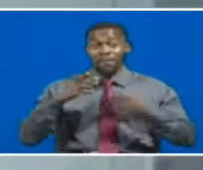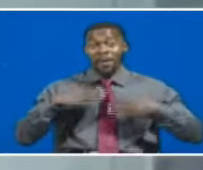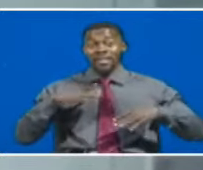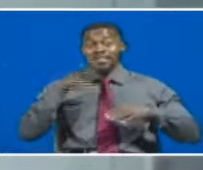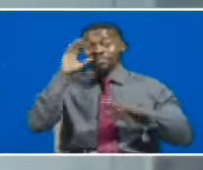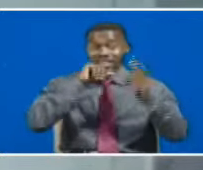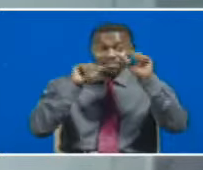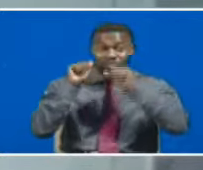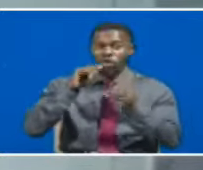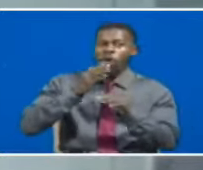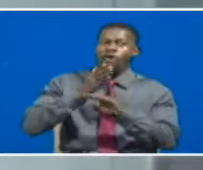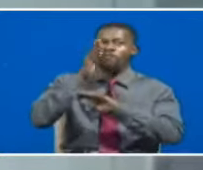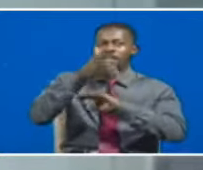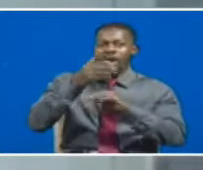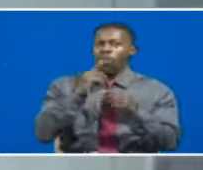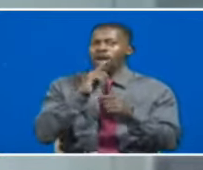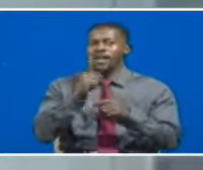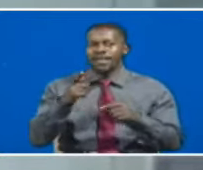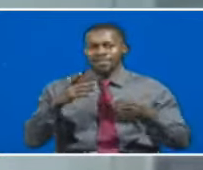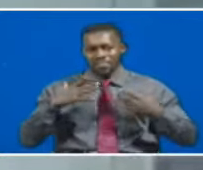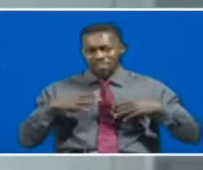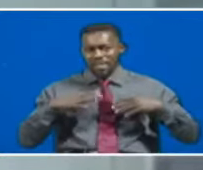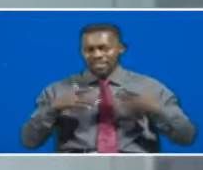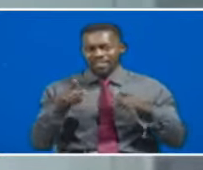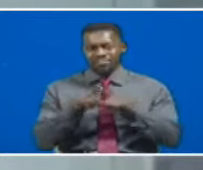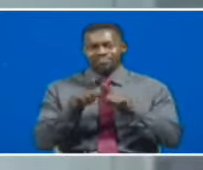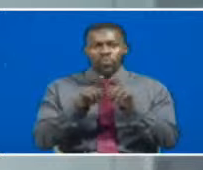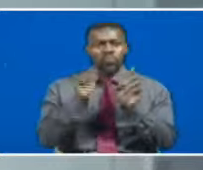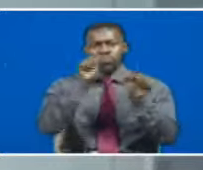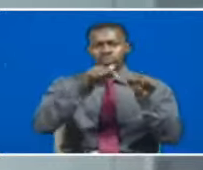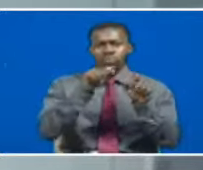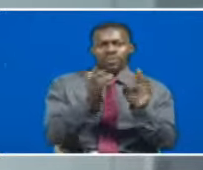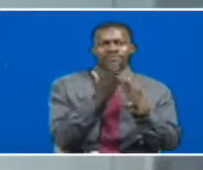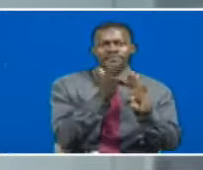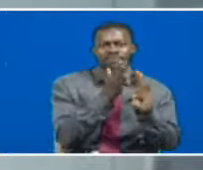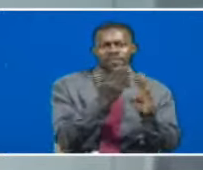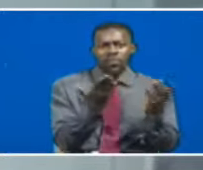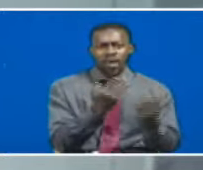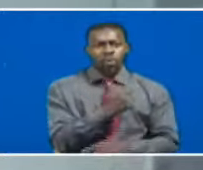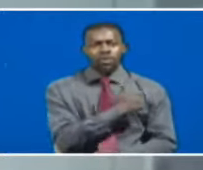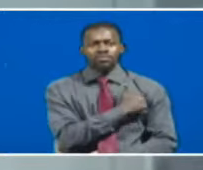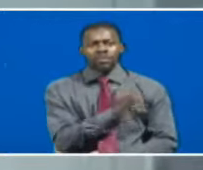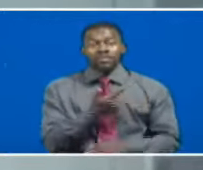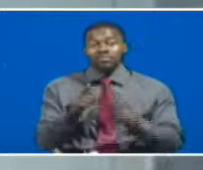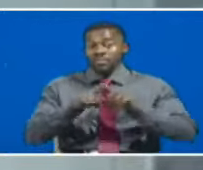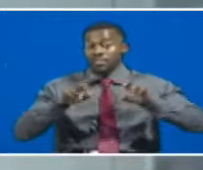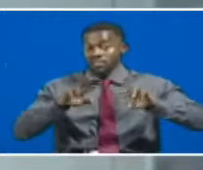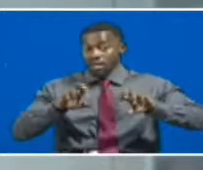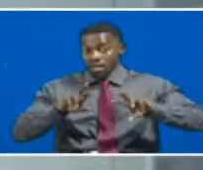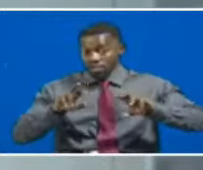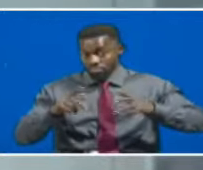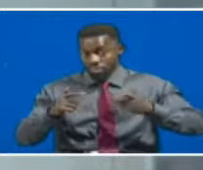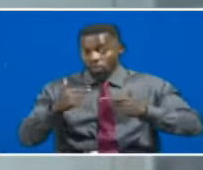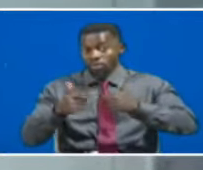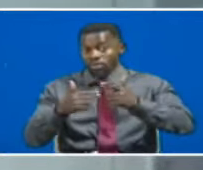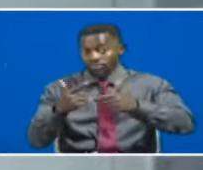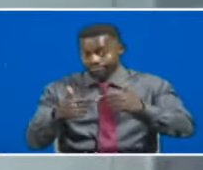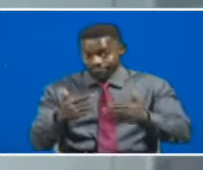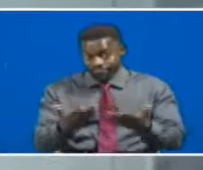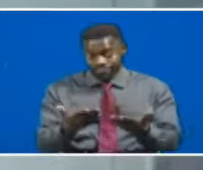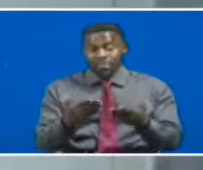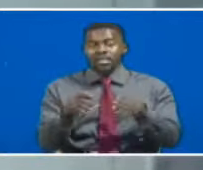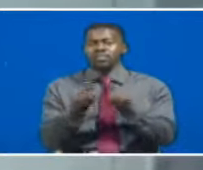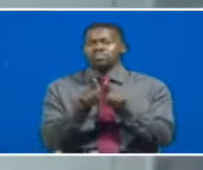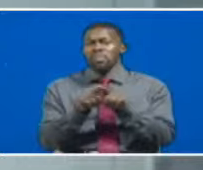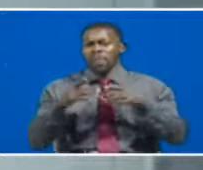100 others admitted in various hospitals as the search and rescue operation continues. Families living on the lower sides have